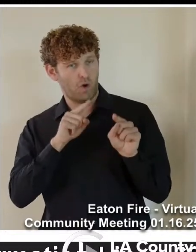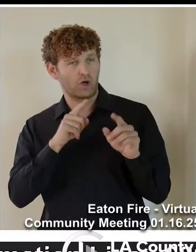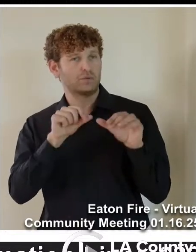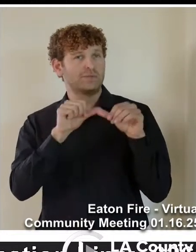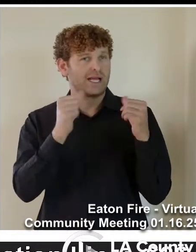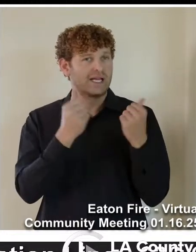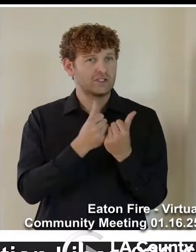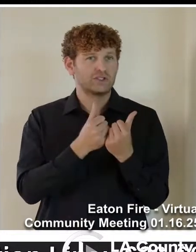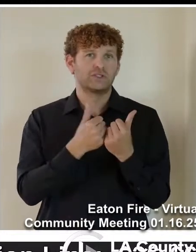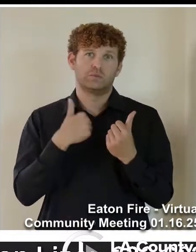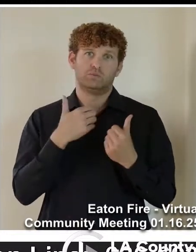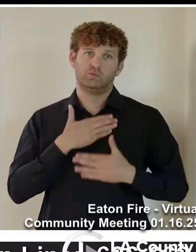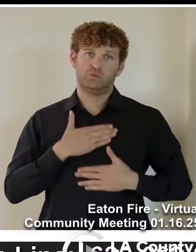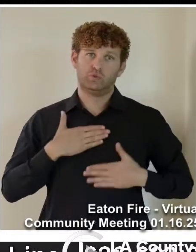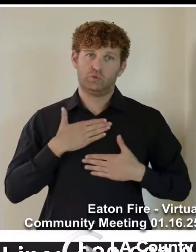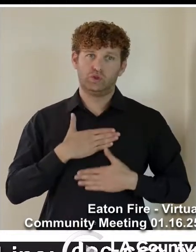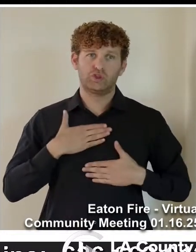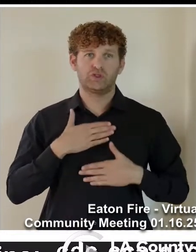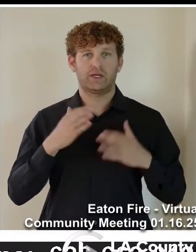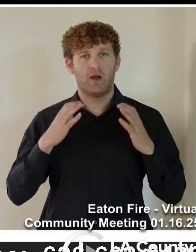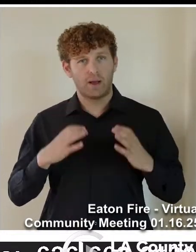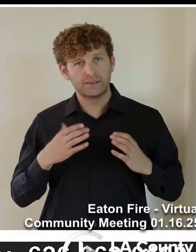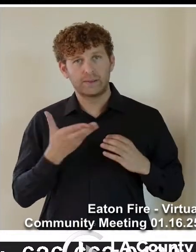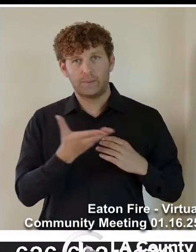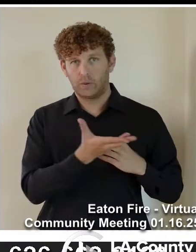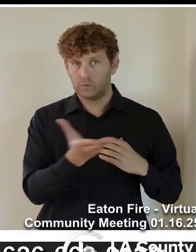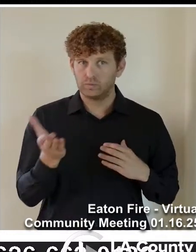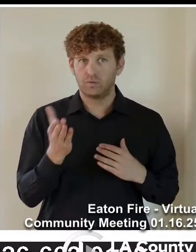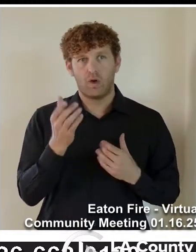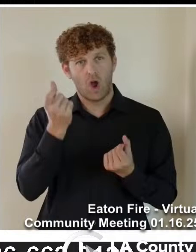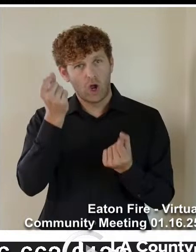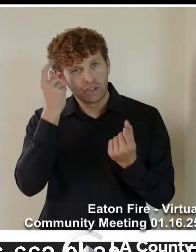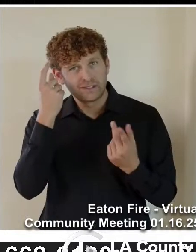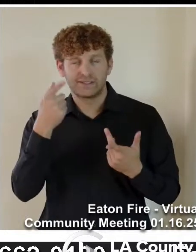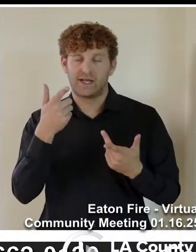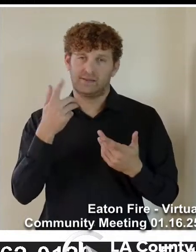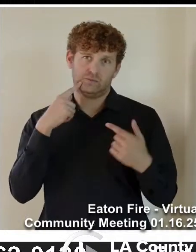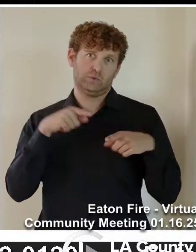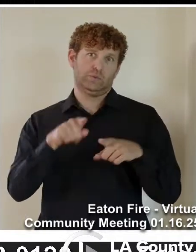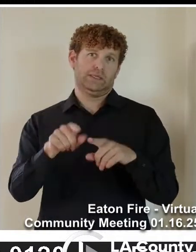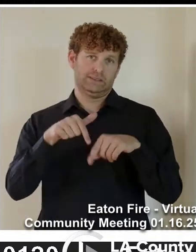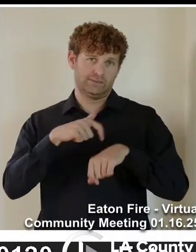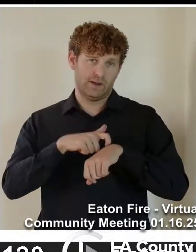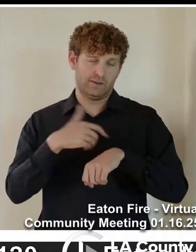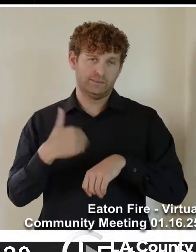customers' understanding and patience during this time. Thank you.